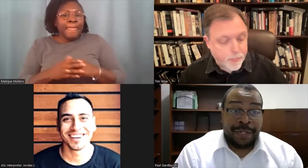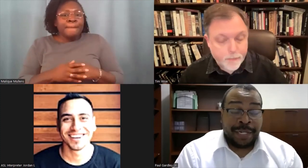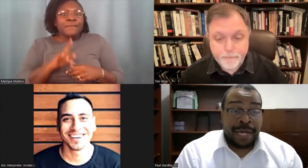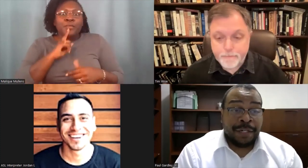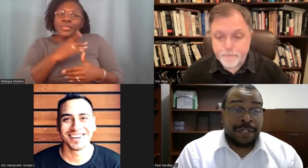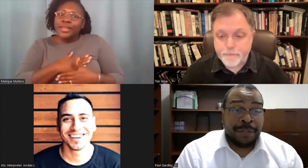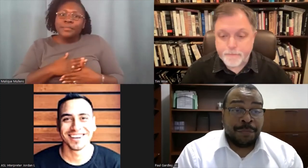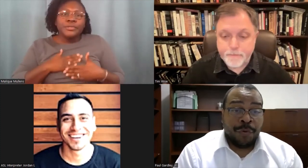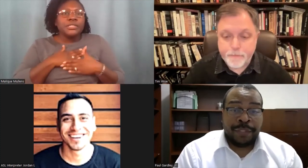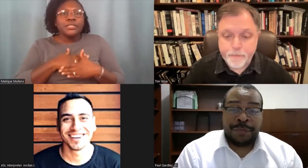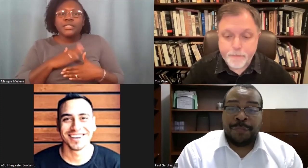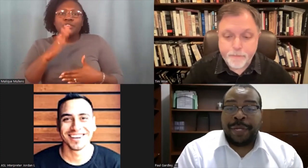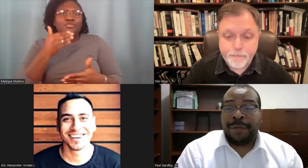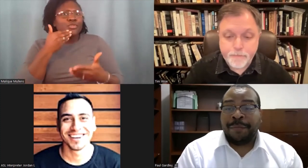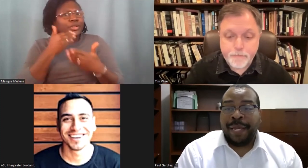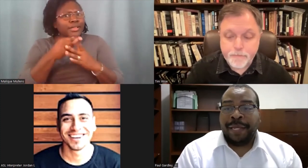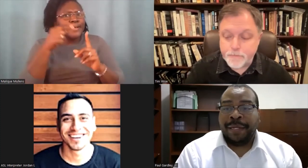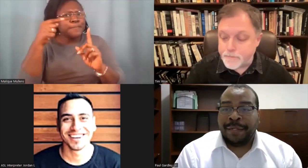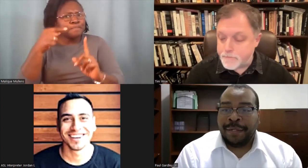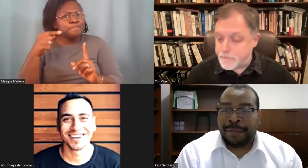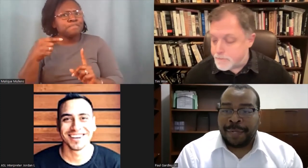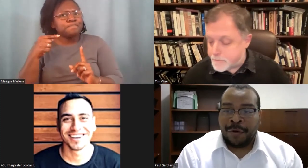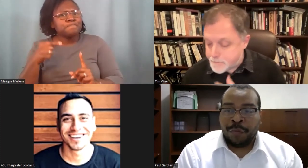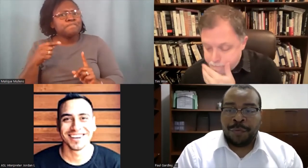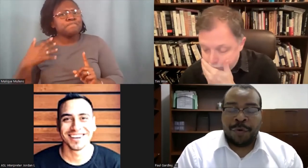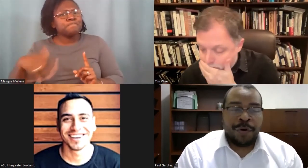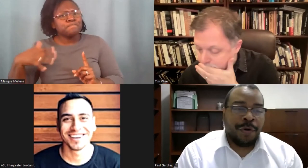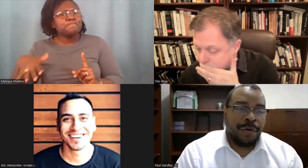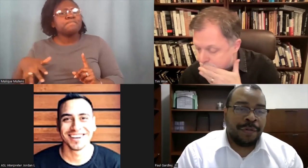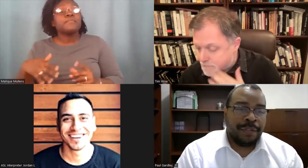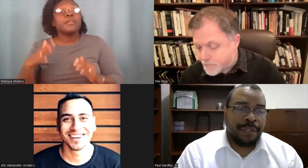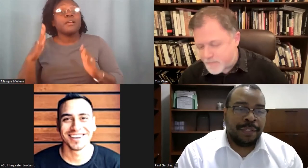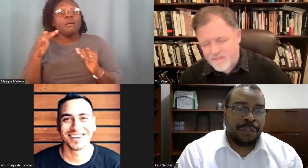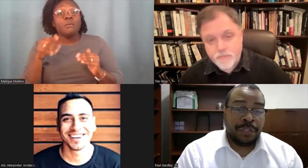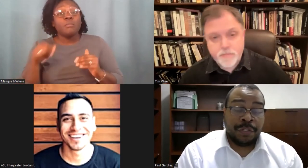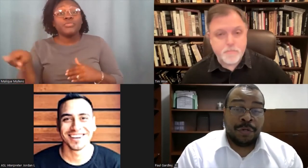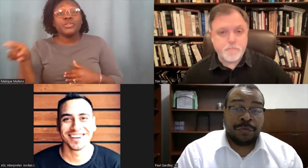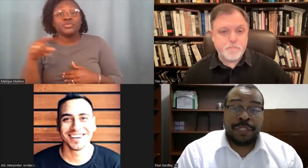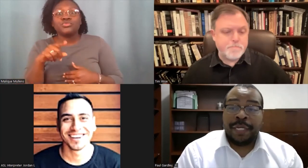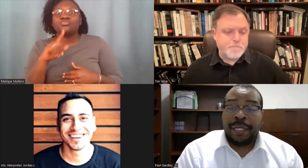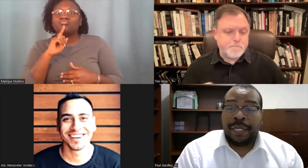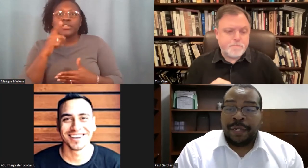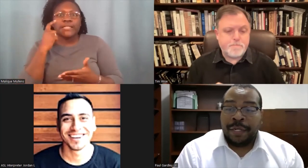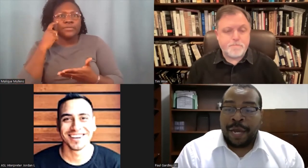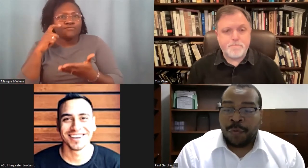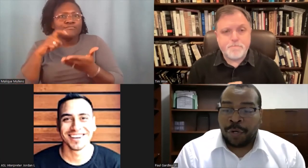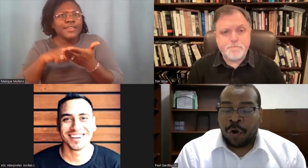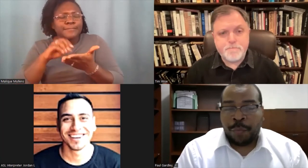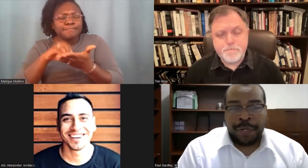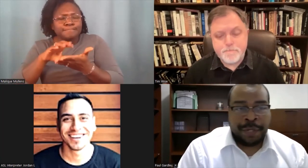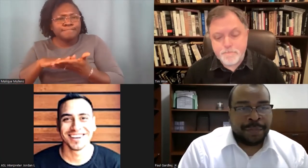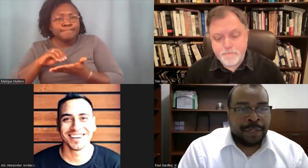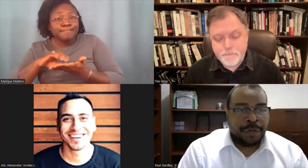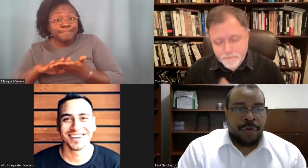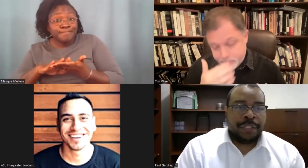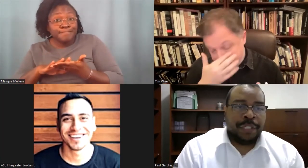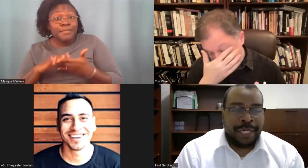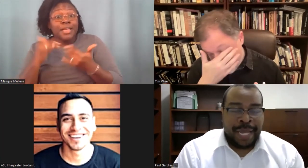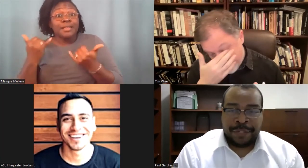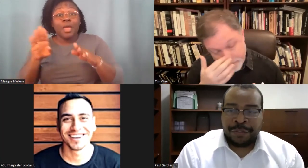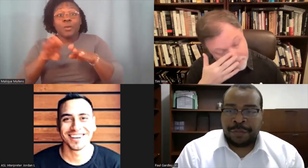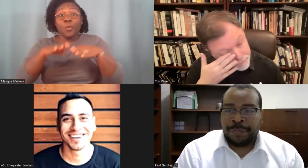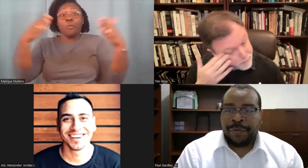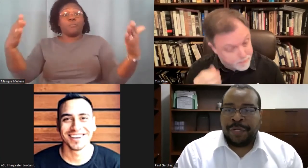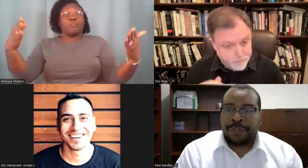Appreciate a lot of good points being made. I hope you all took notes. Now we want to open up a question